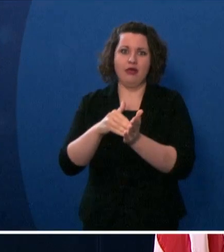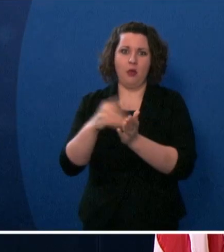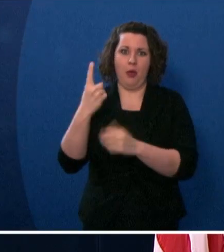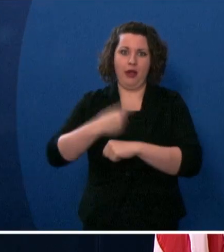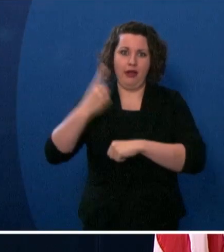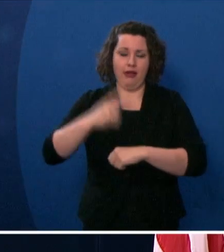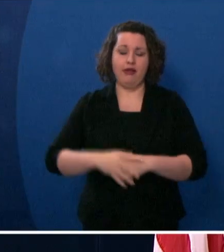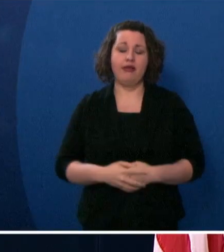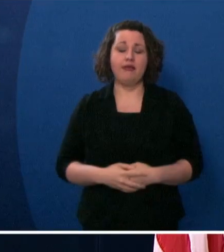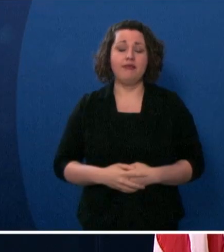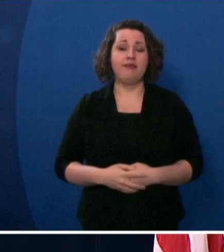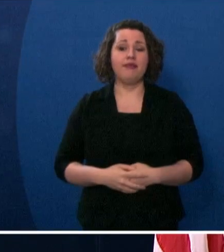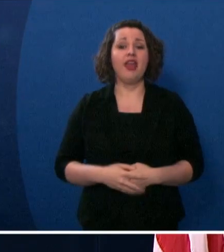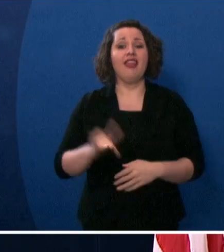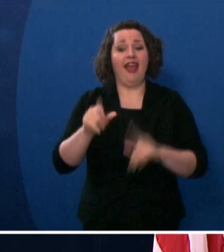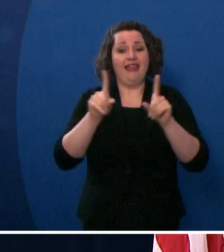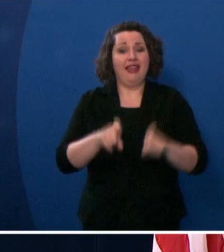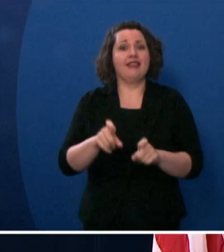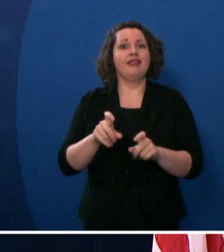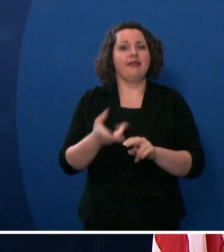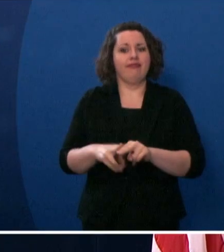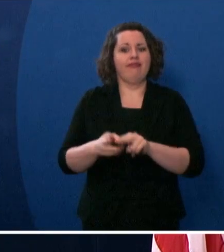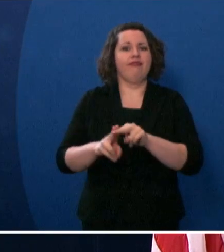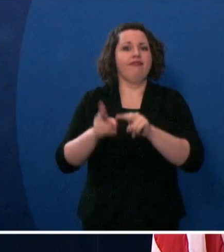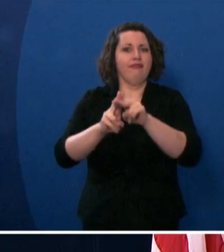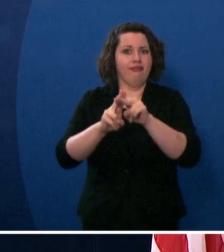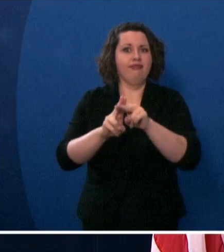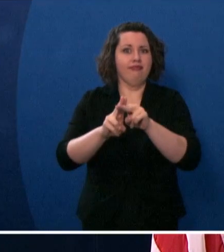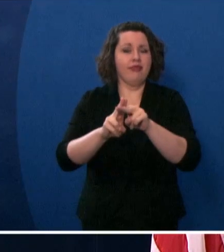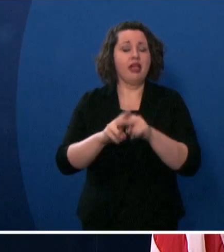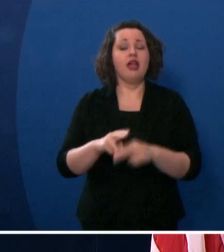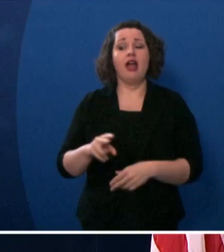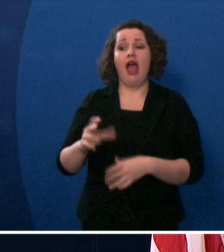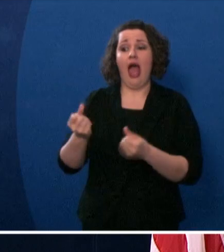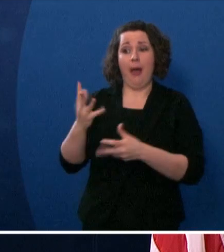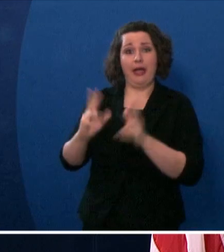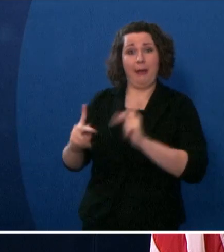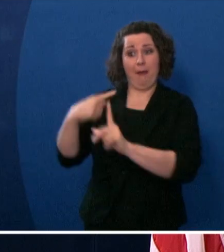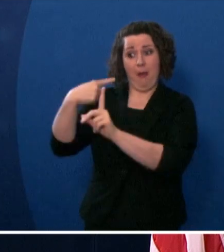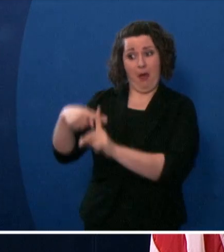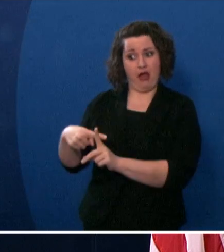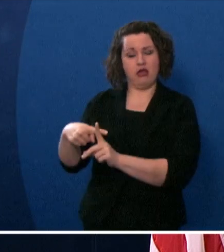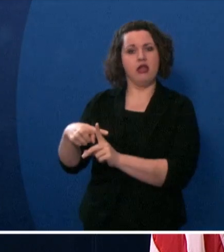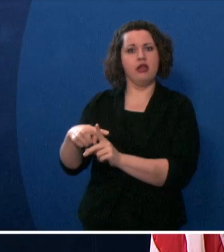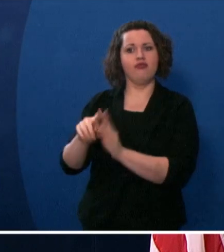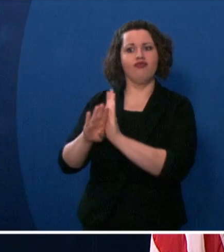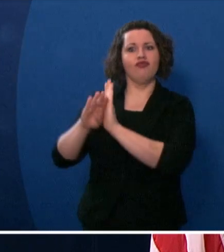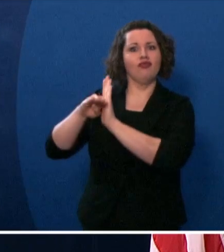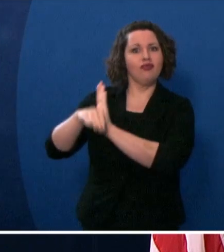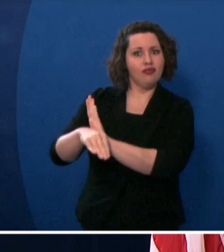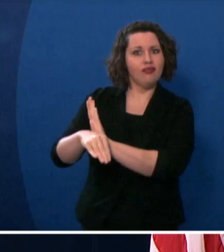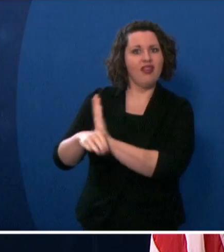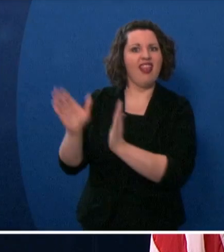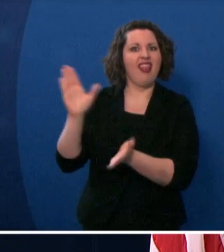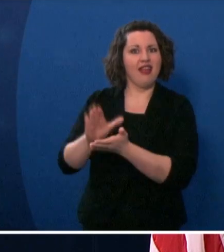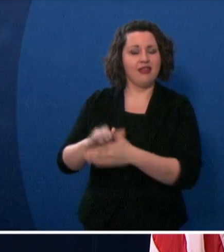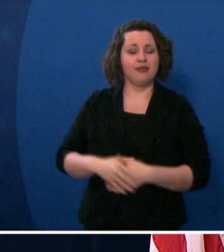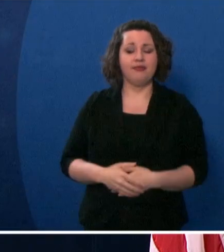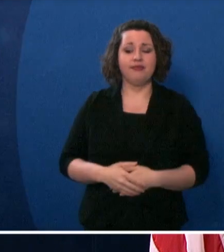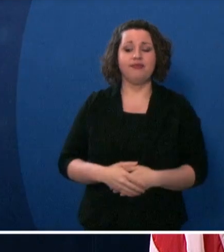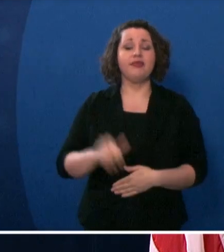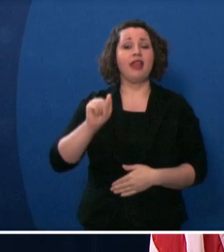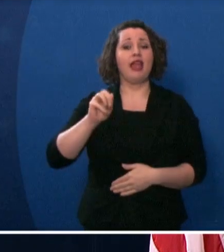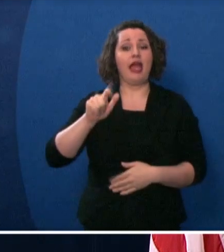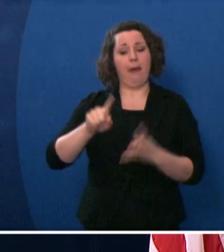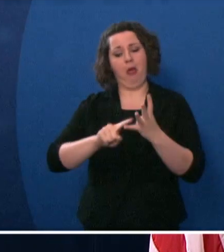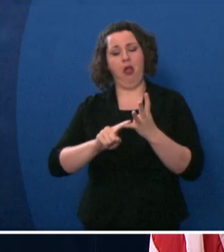day. As testing continues to increase, the number of Iowans testing positive continues to trend down. In late April, we saw